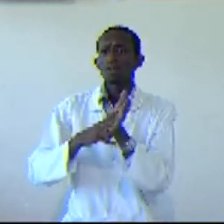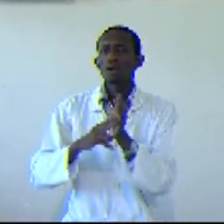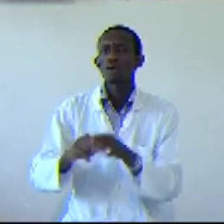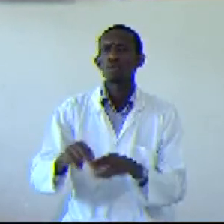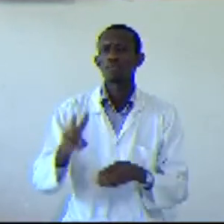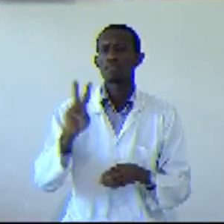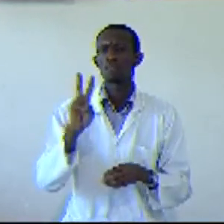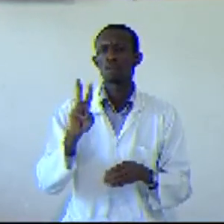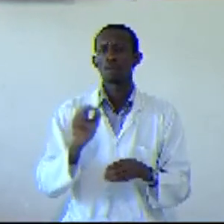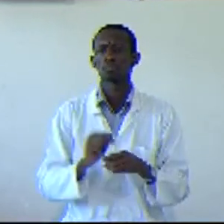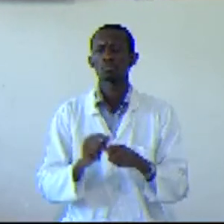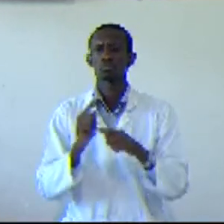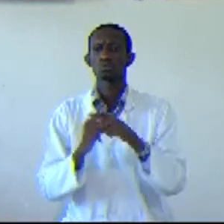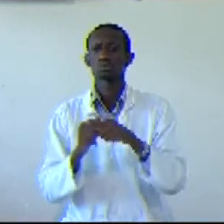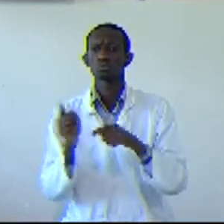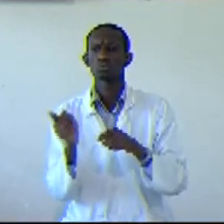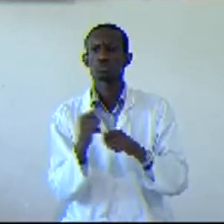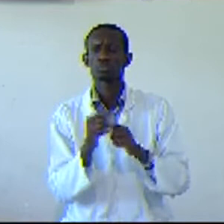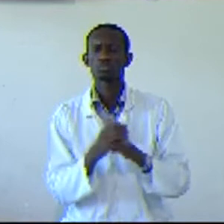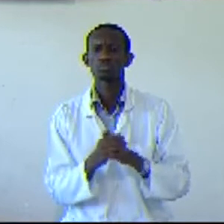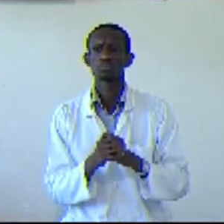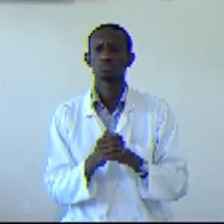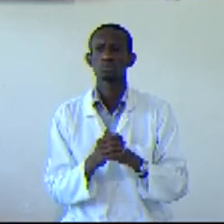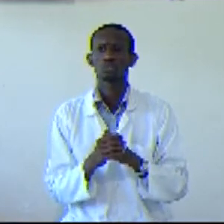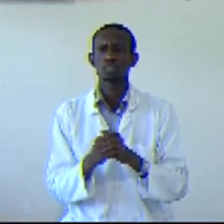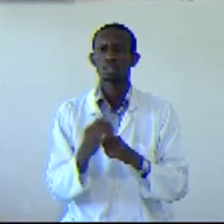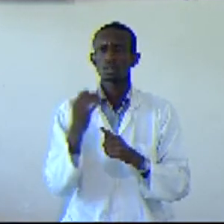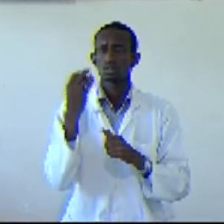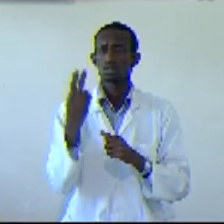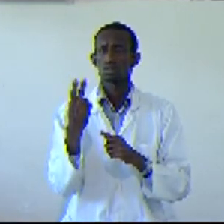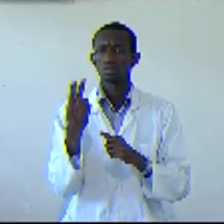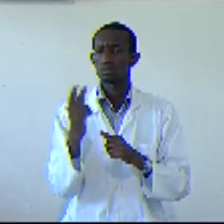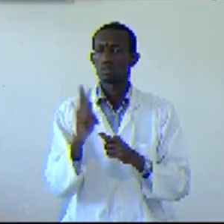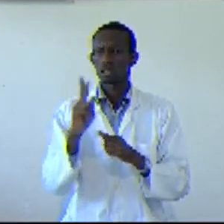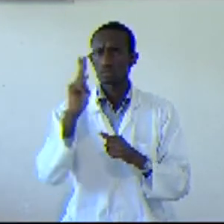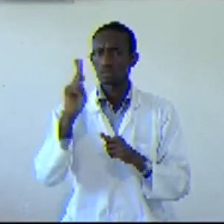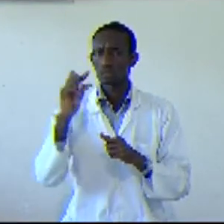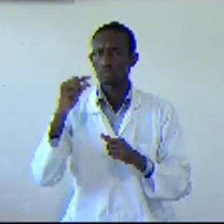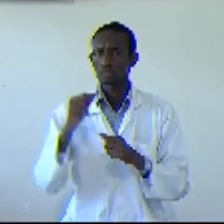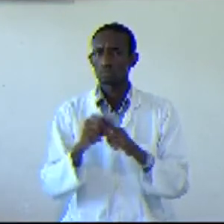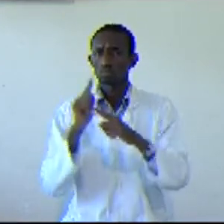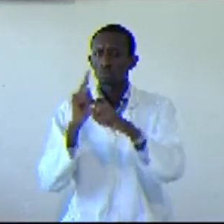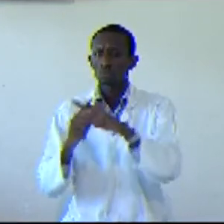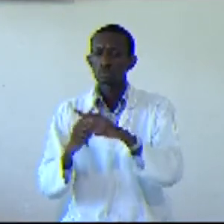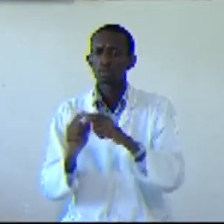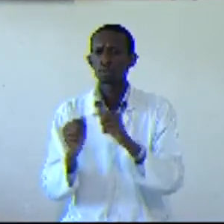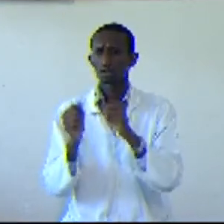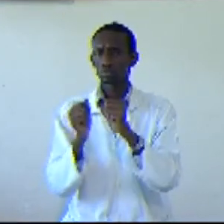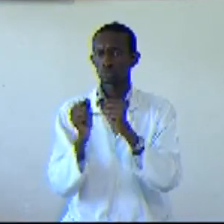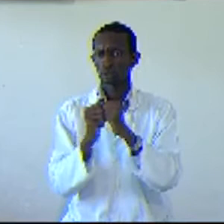2,000 kilogram times 16 meters per second, right? And what do we